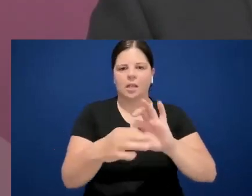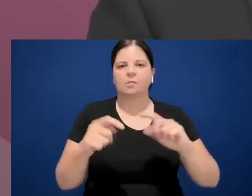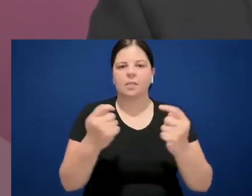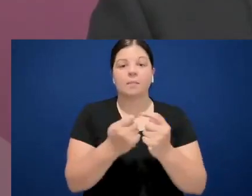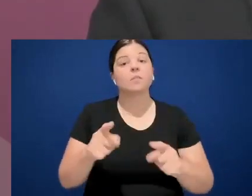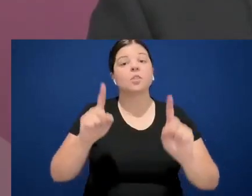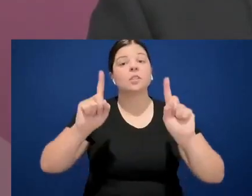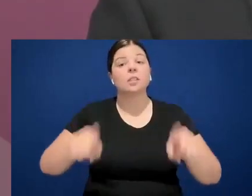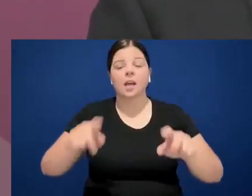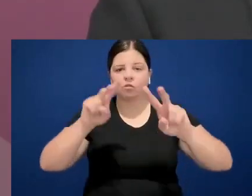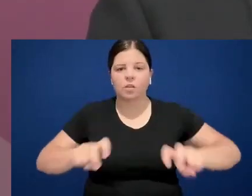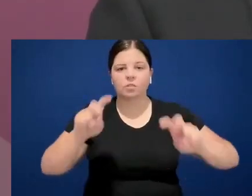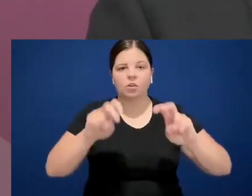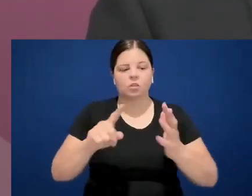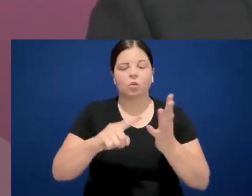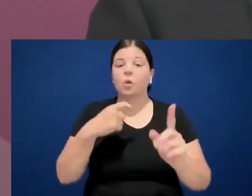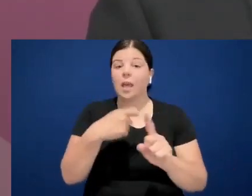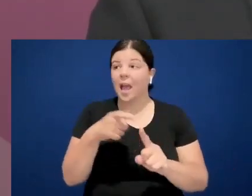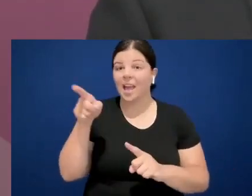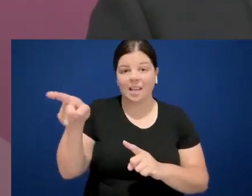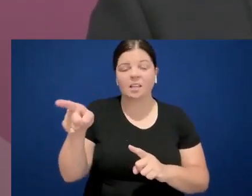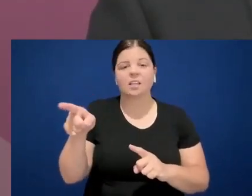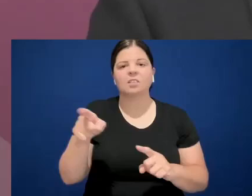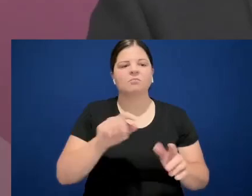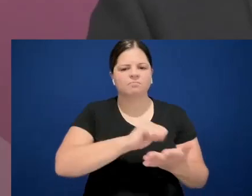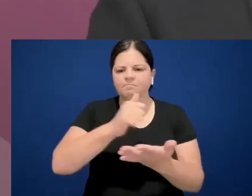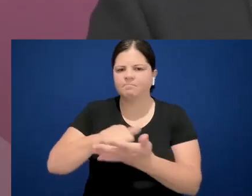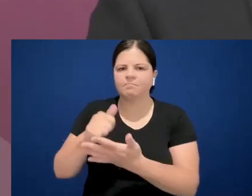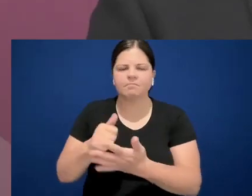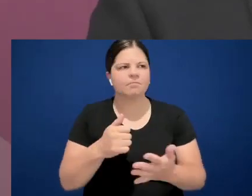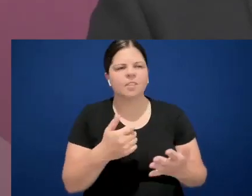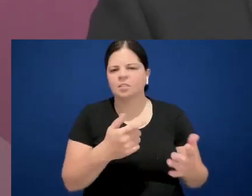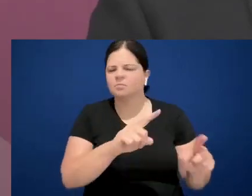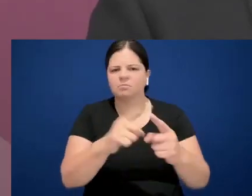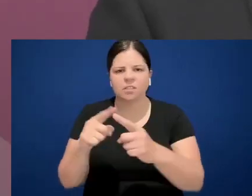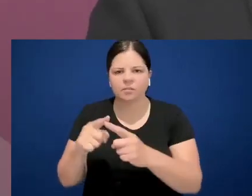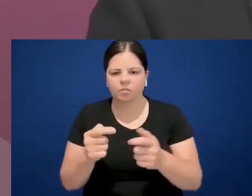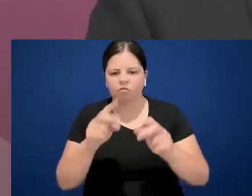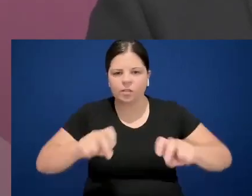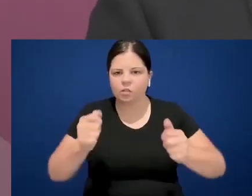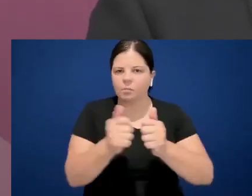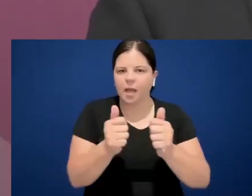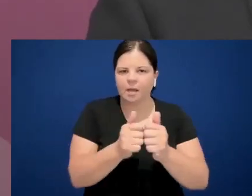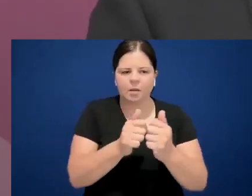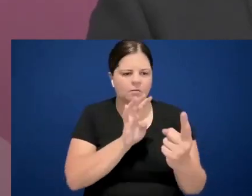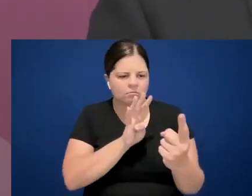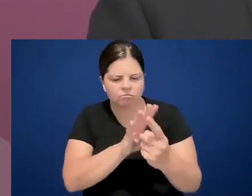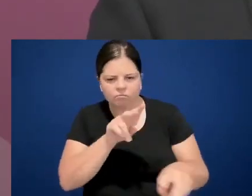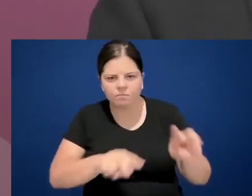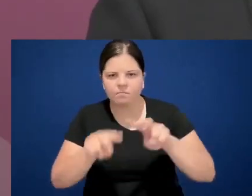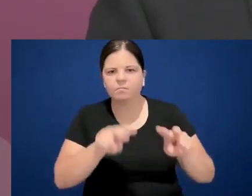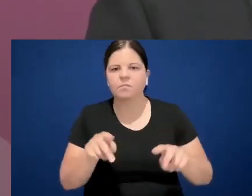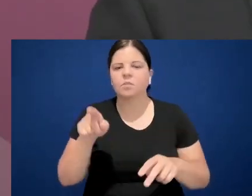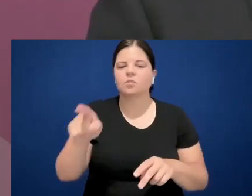as a researcher in the UK, where she published several peer-reviewed research papers, and her career includes roles across public